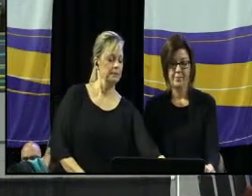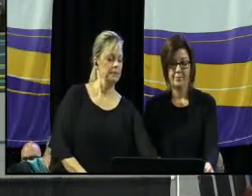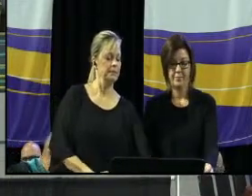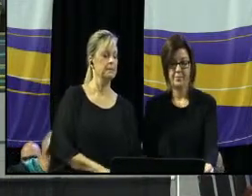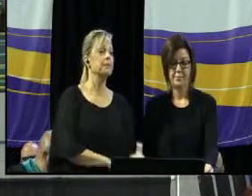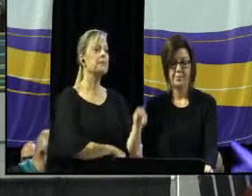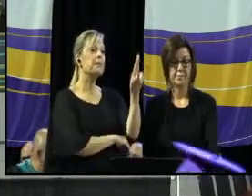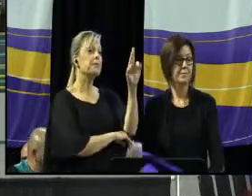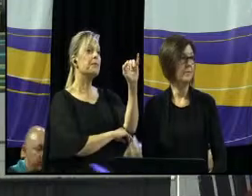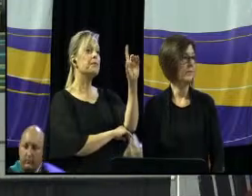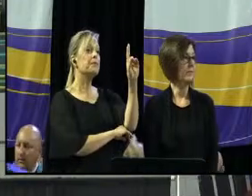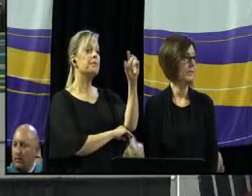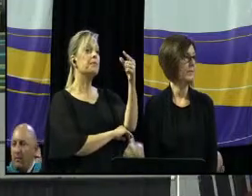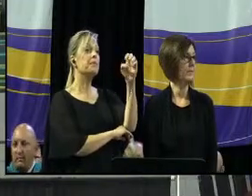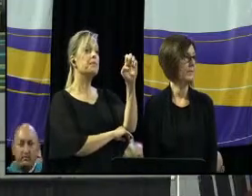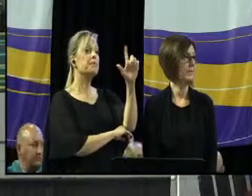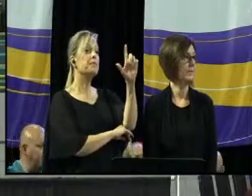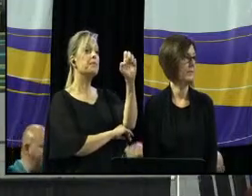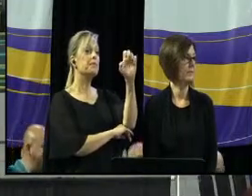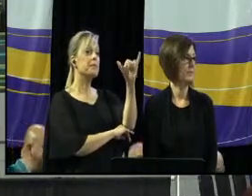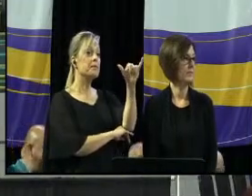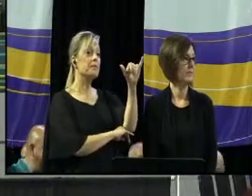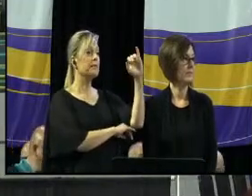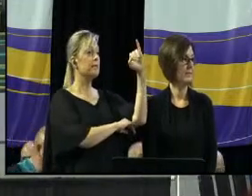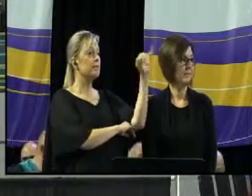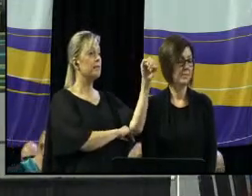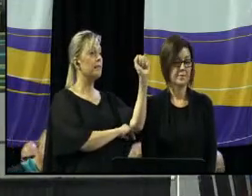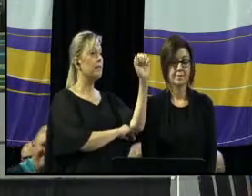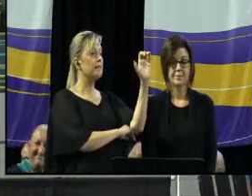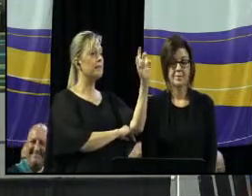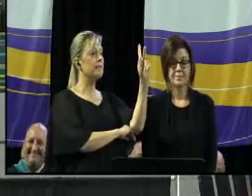Ridgely Elizabeth Jackson.